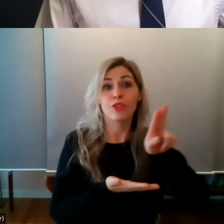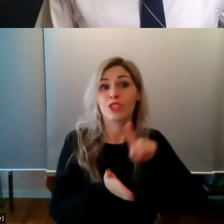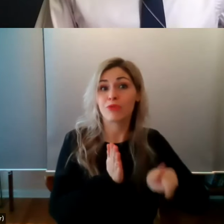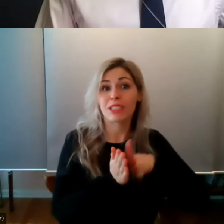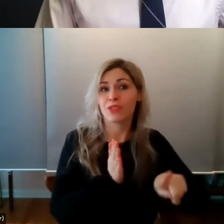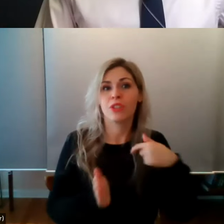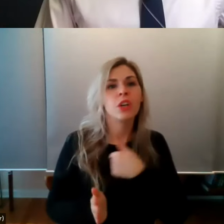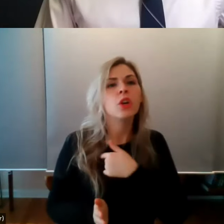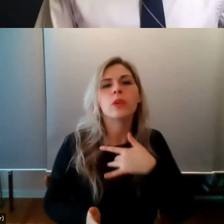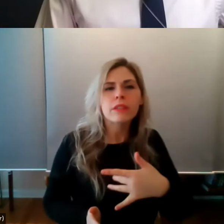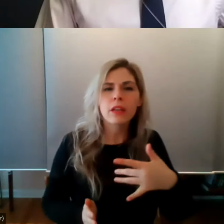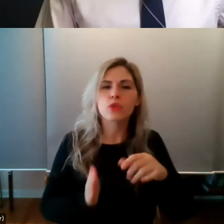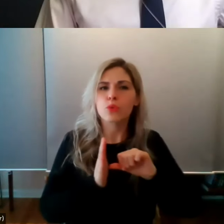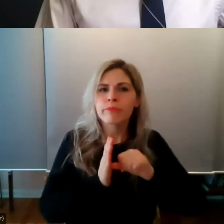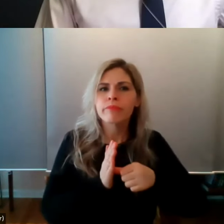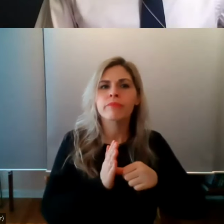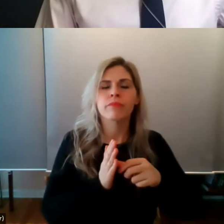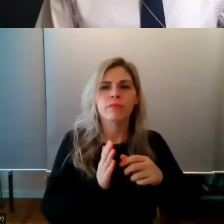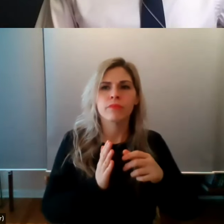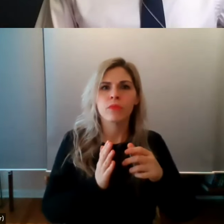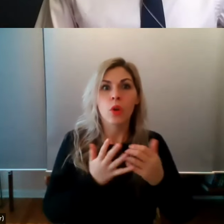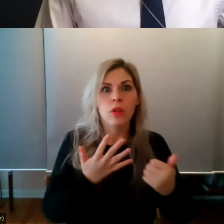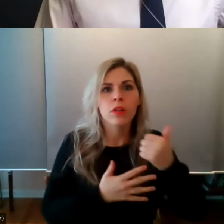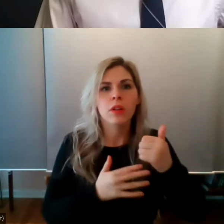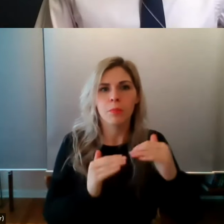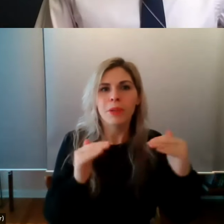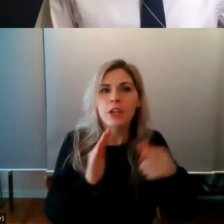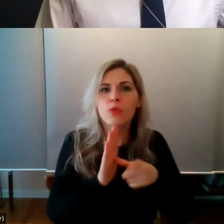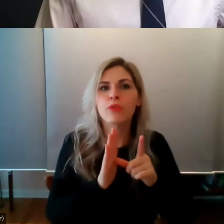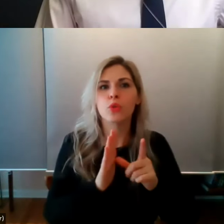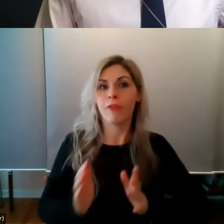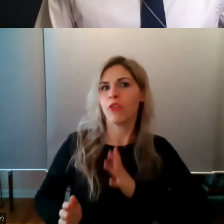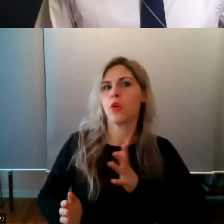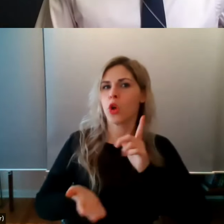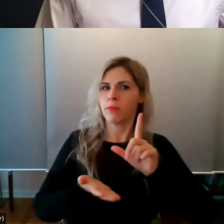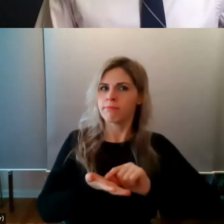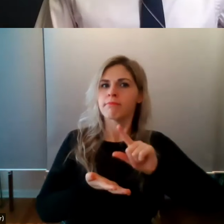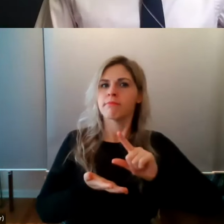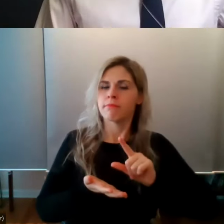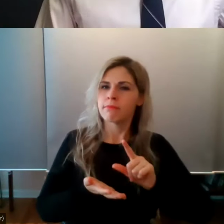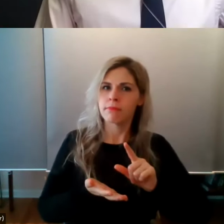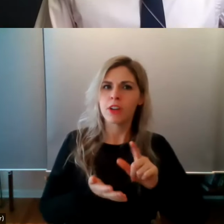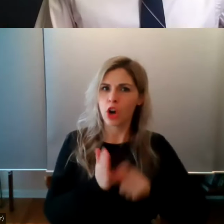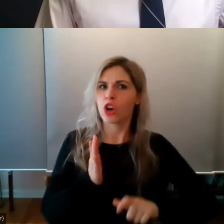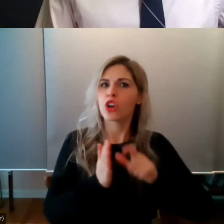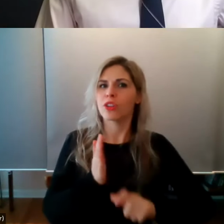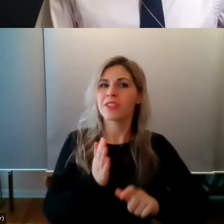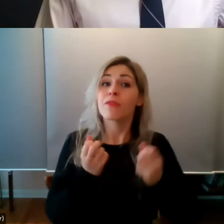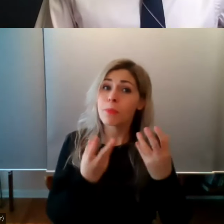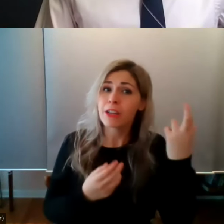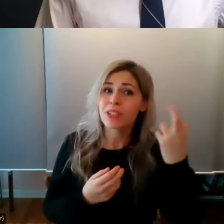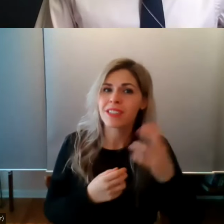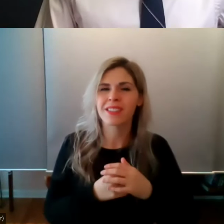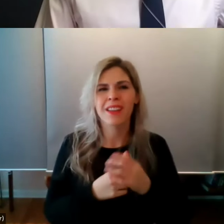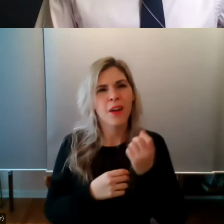a lot of focus and value in peer-reviewed formal literature for various reasons, whereas